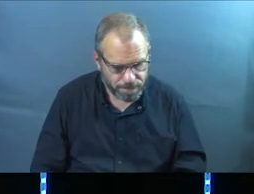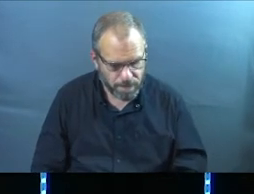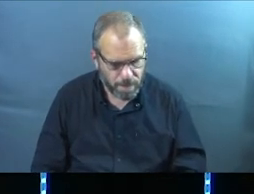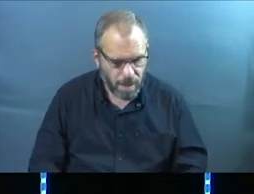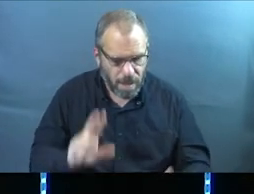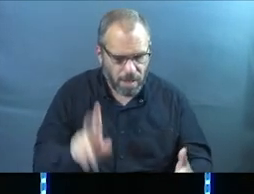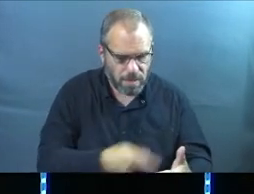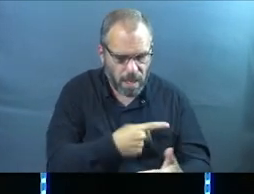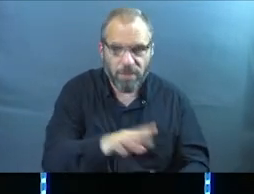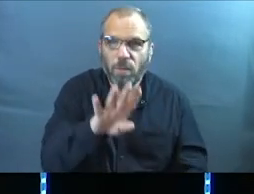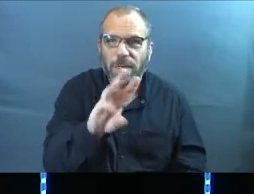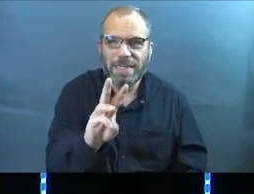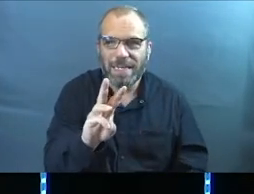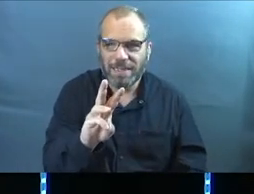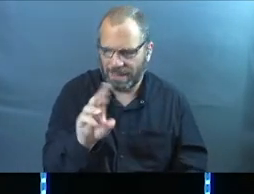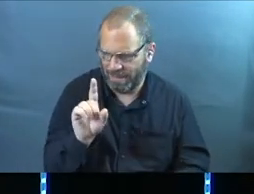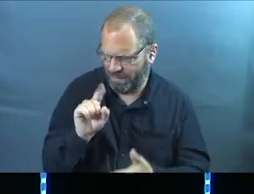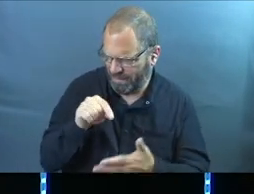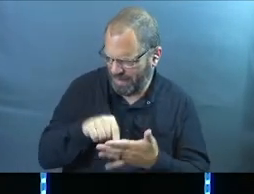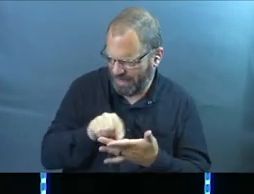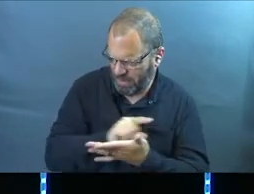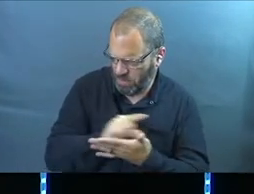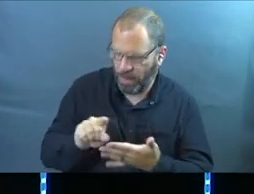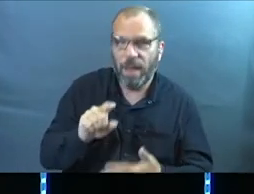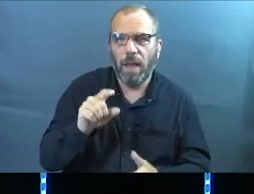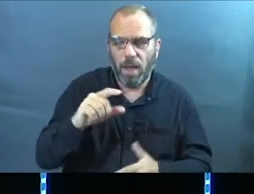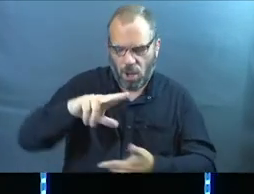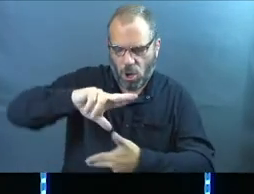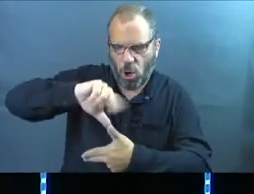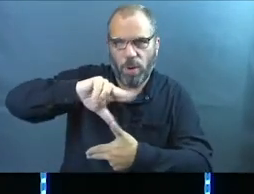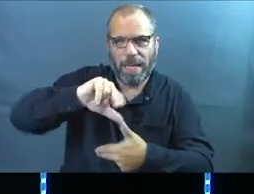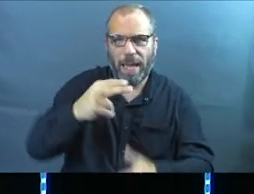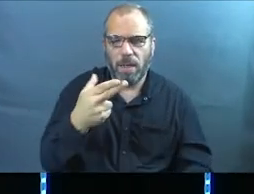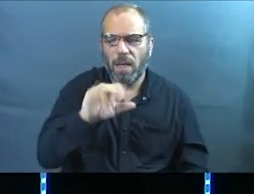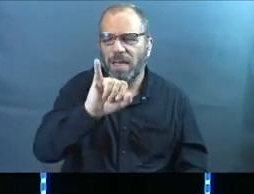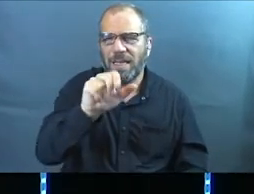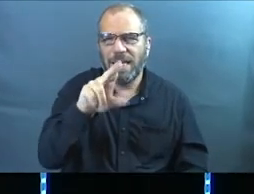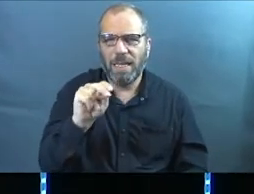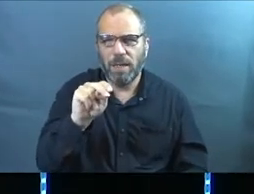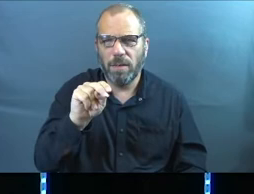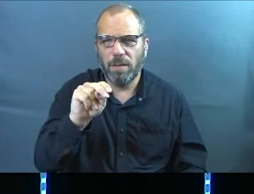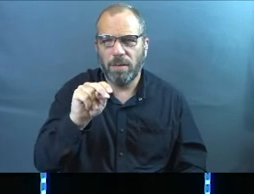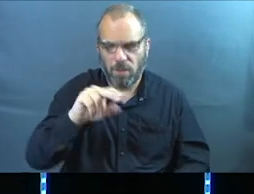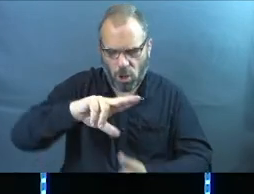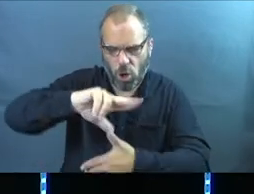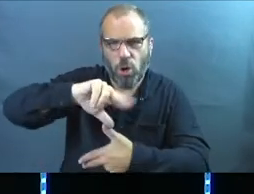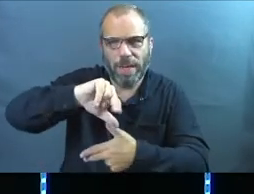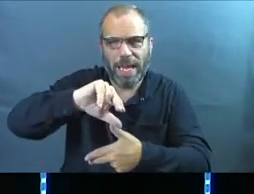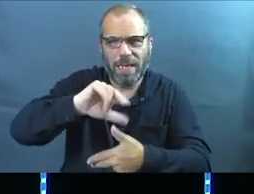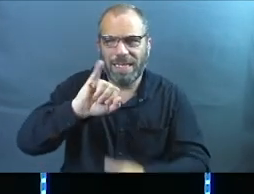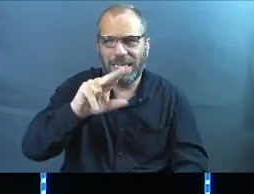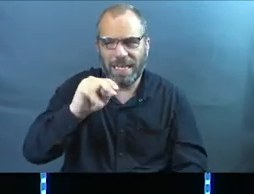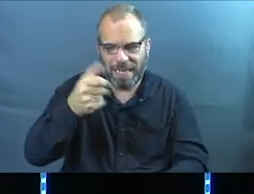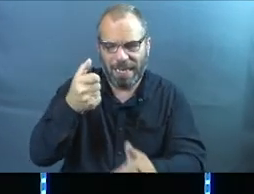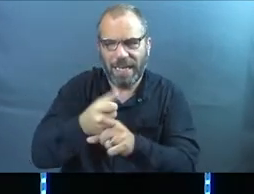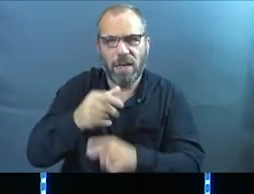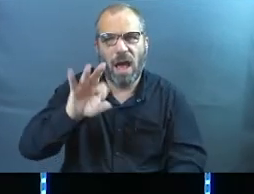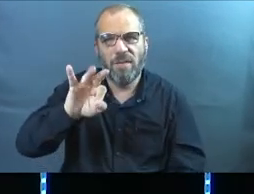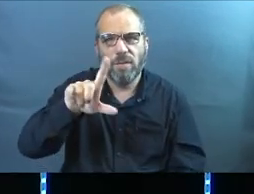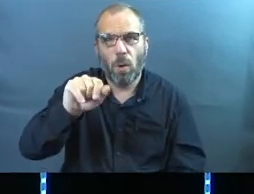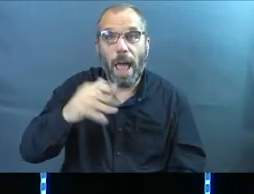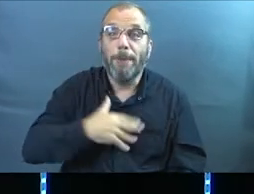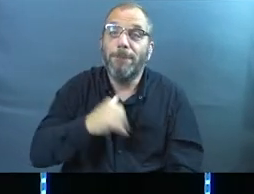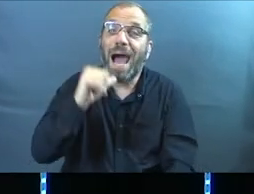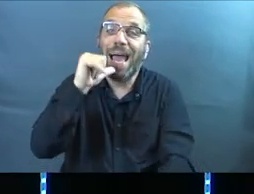I picked Psalm 46 because this last week, Hurricane Ian hit Florida, and